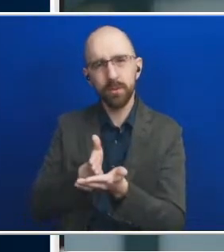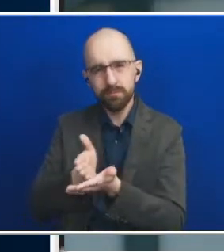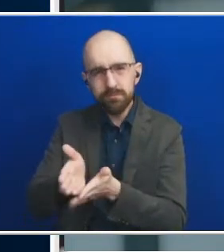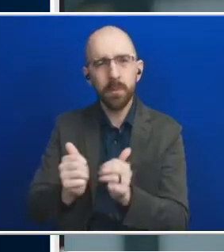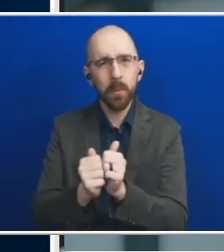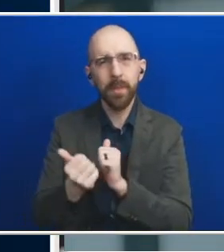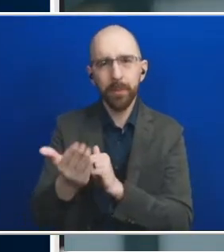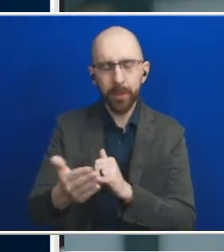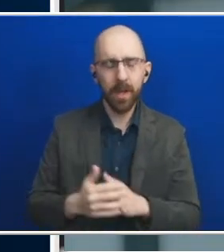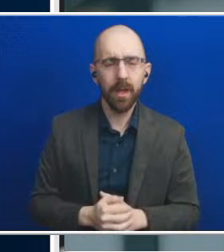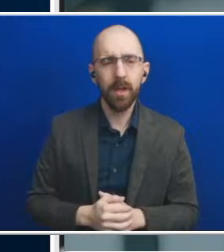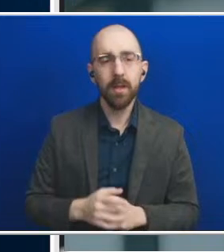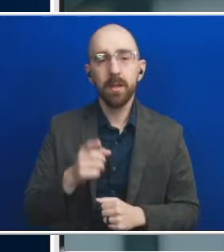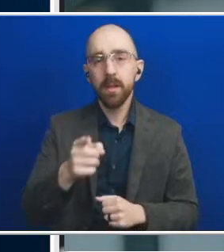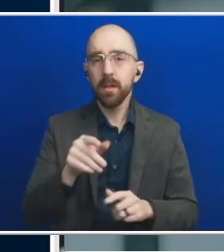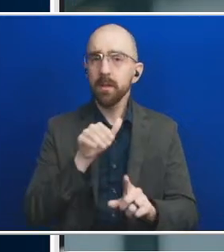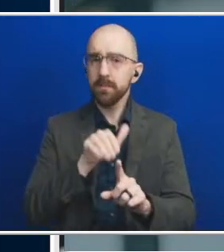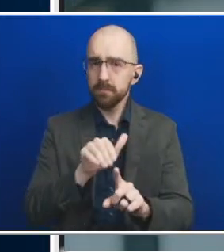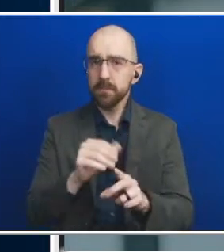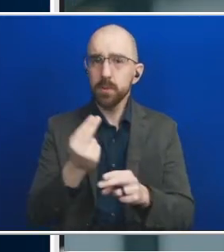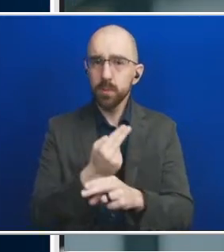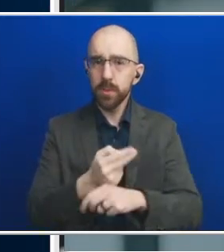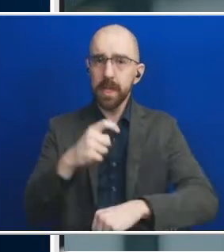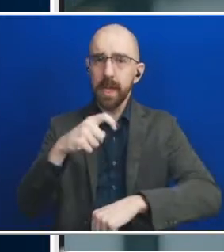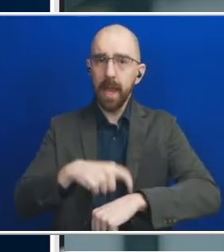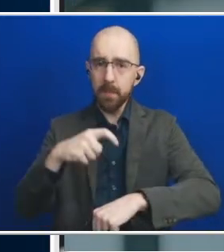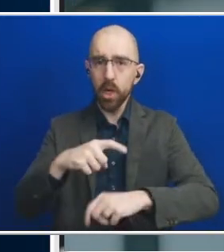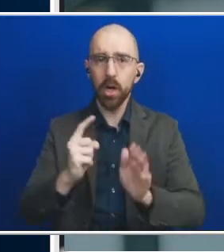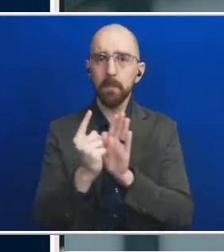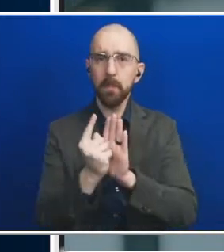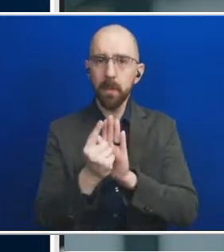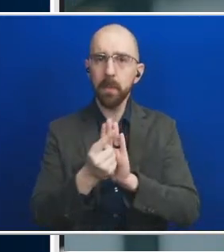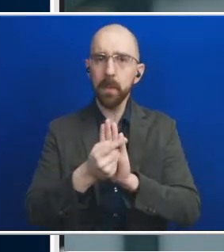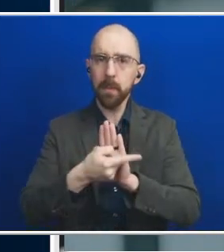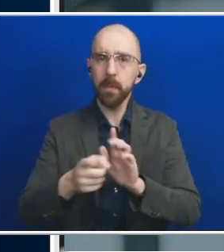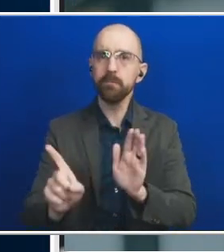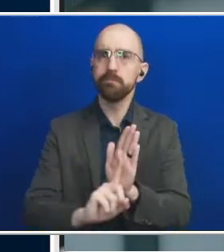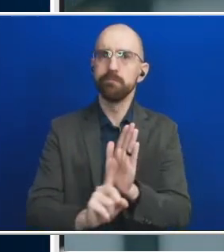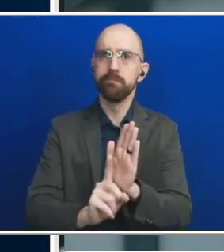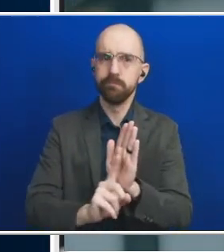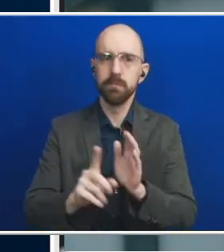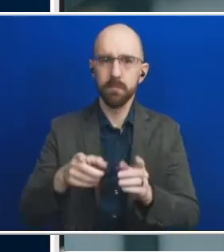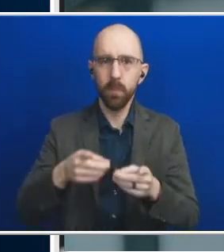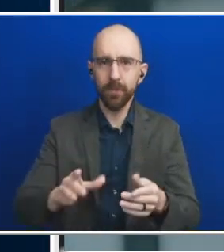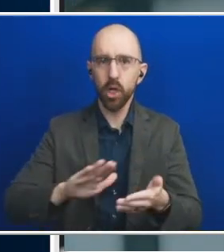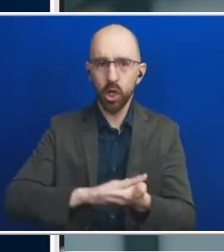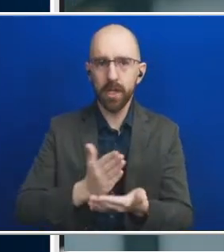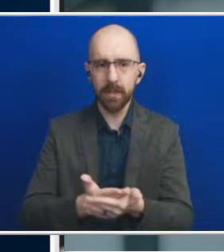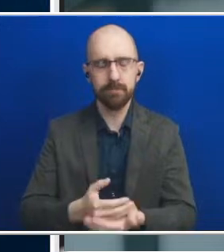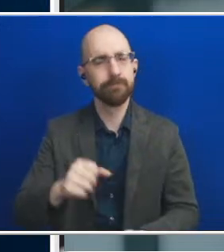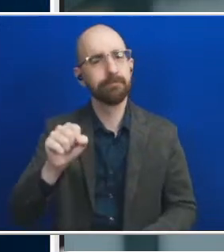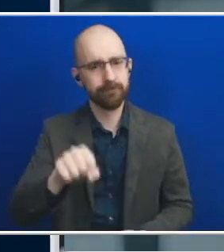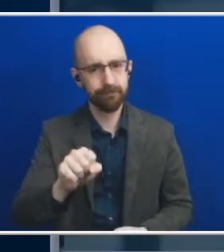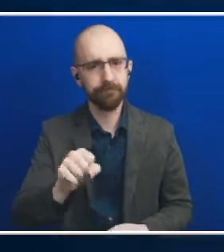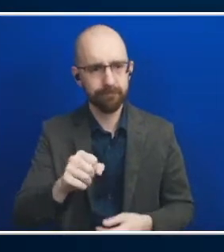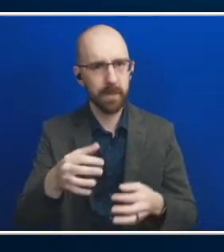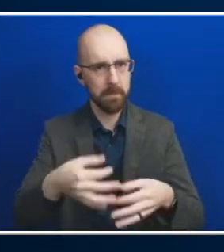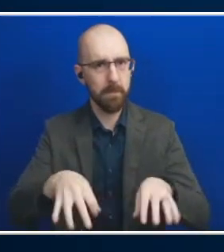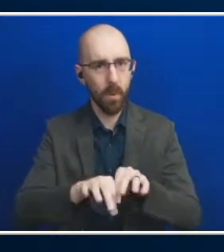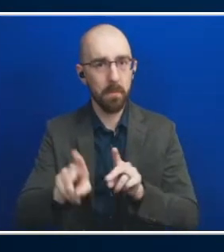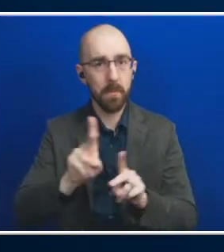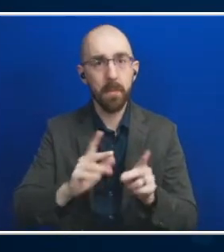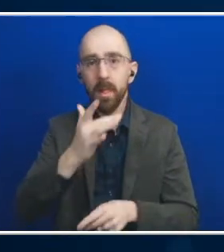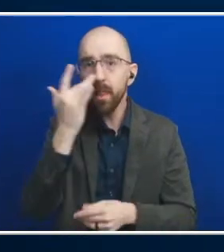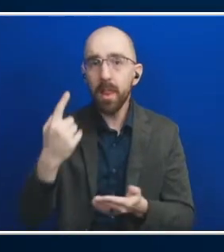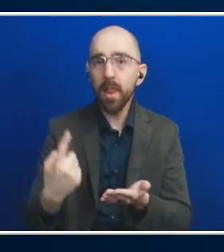They remind people to use a timer while cooking. Yes, it is extremely important. People forget that they have the stove on,